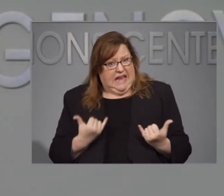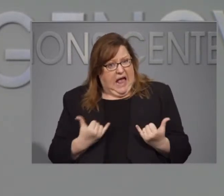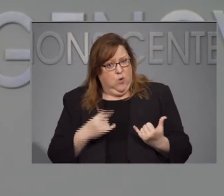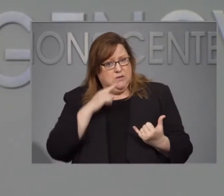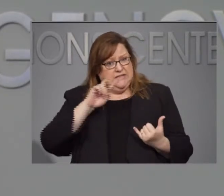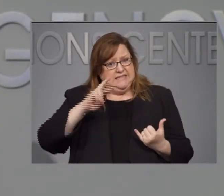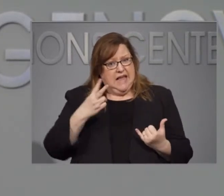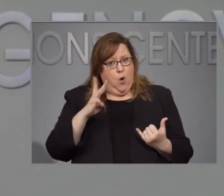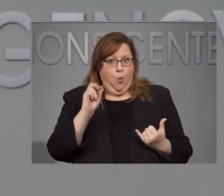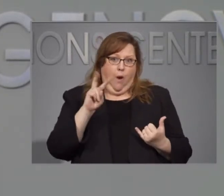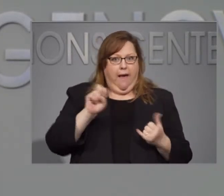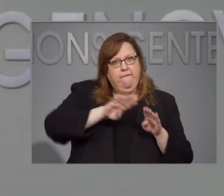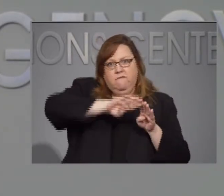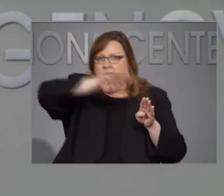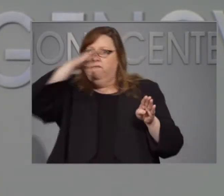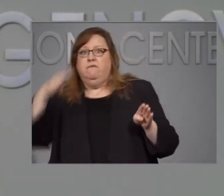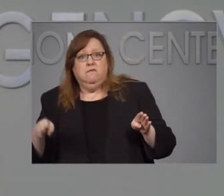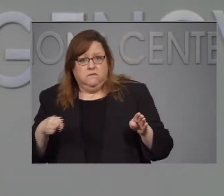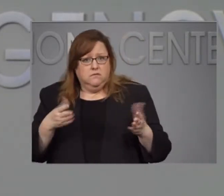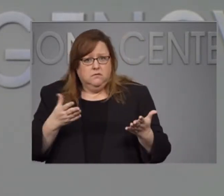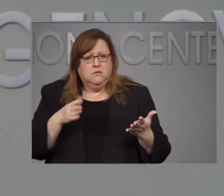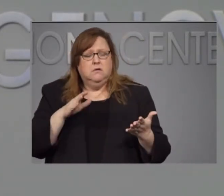wave escalated?